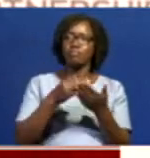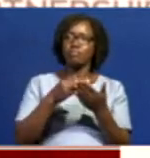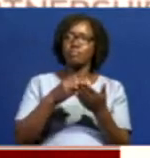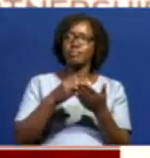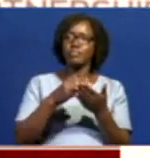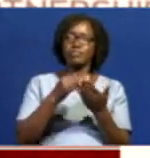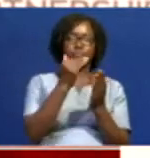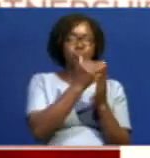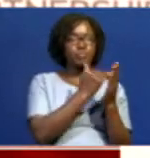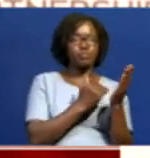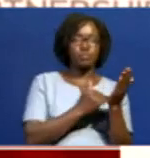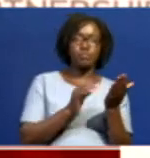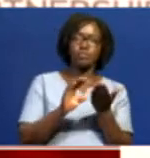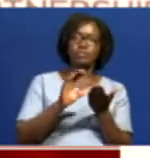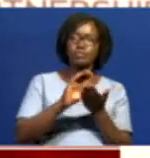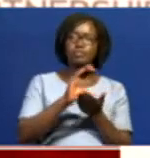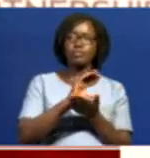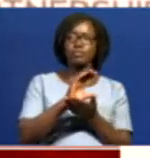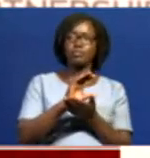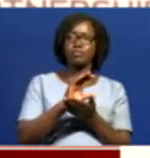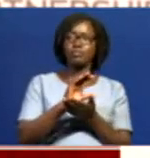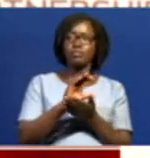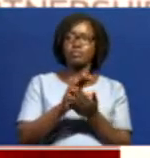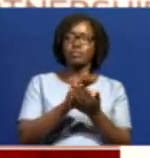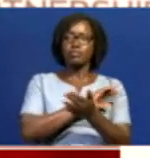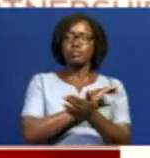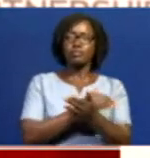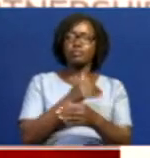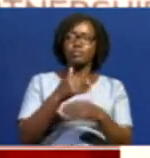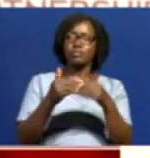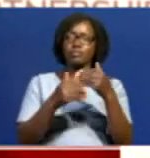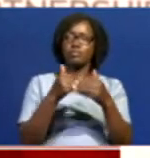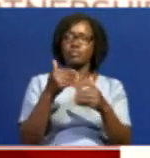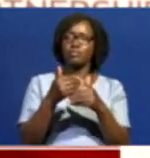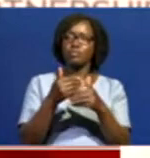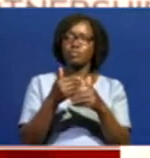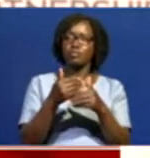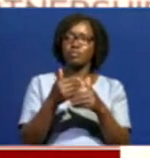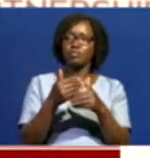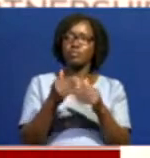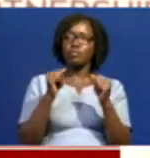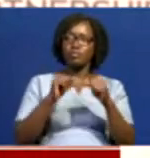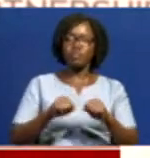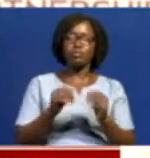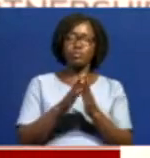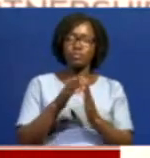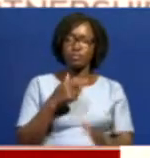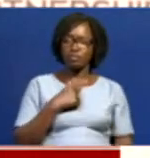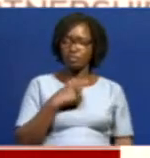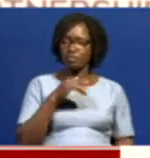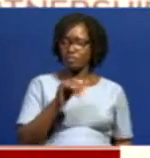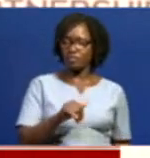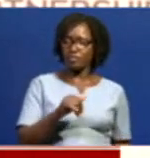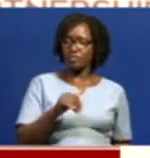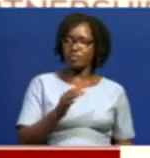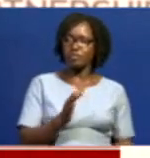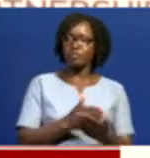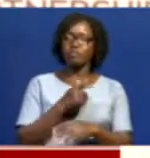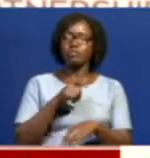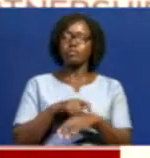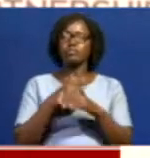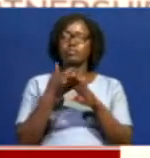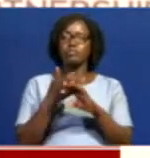projects allocated to capacity building initiatives. You will agree with me that it is sometimes difficult